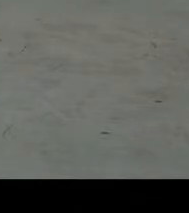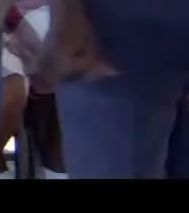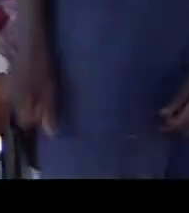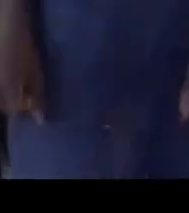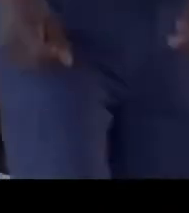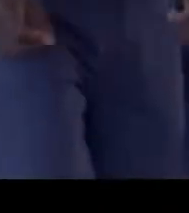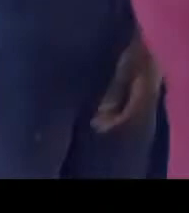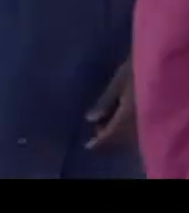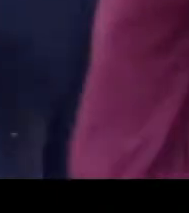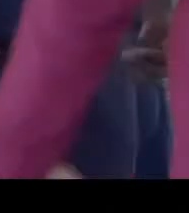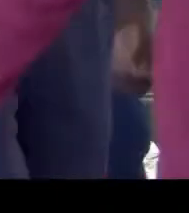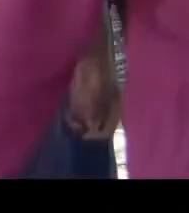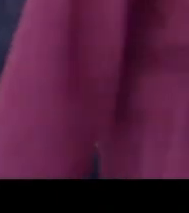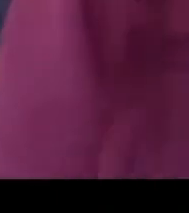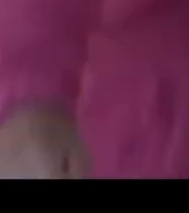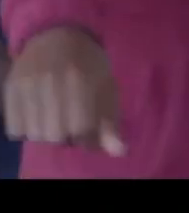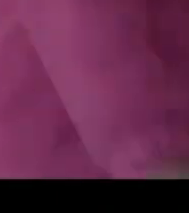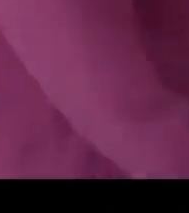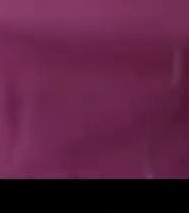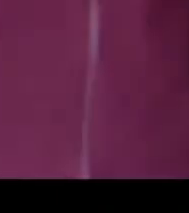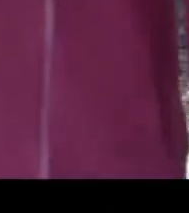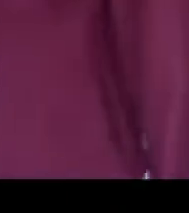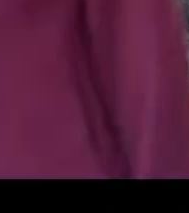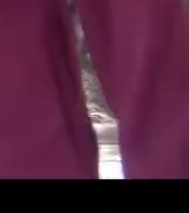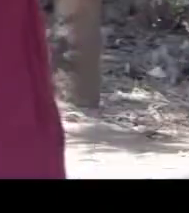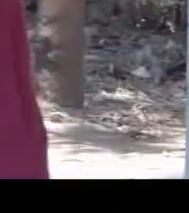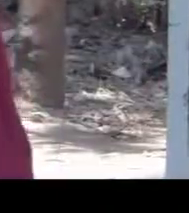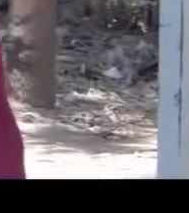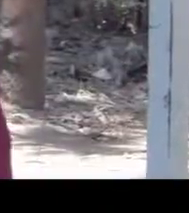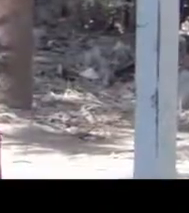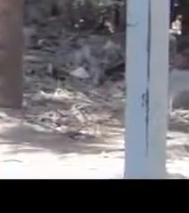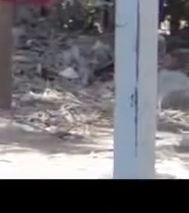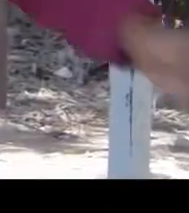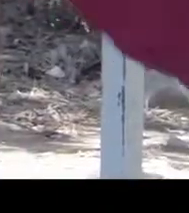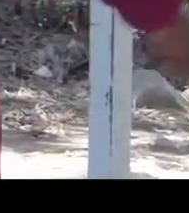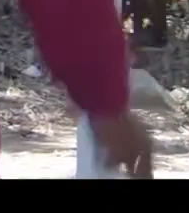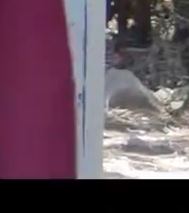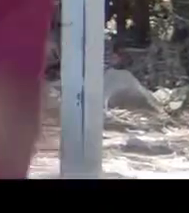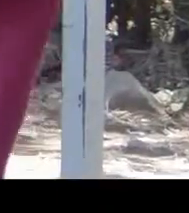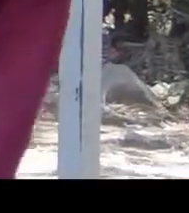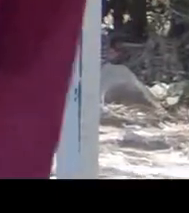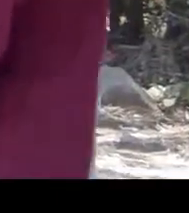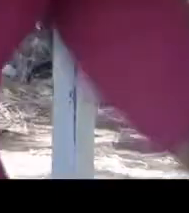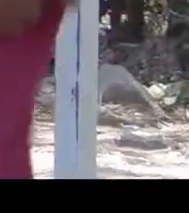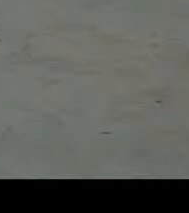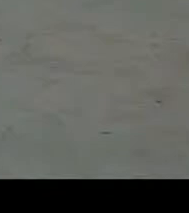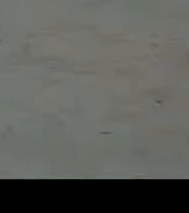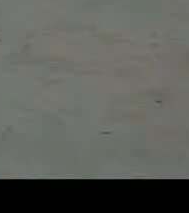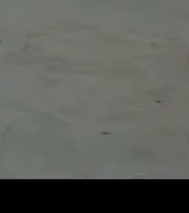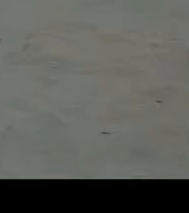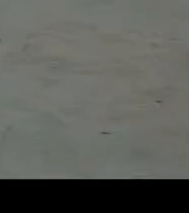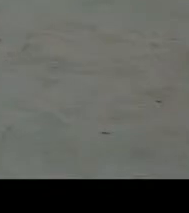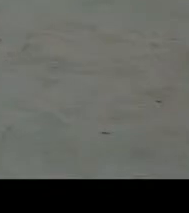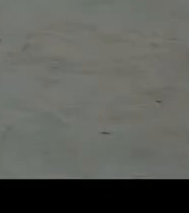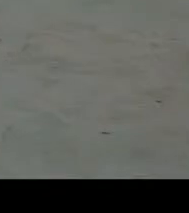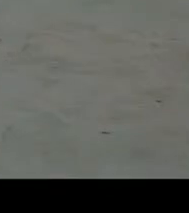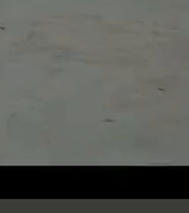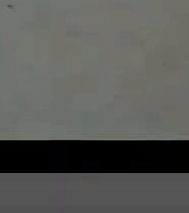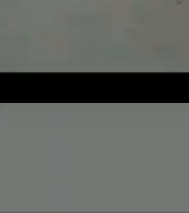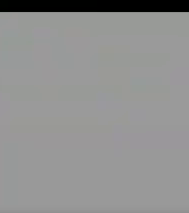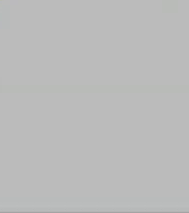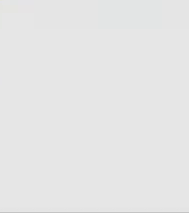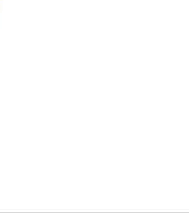fasting 2 shetuko tuweni casting 3 anatupenda for the fasting 4 alitusamehe